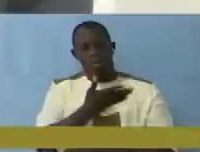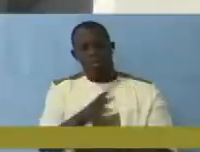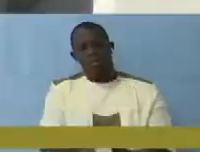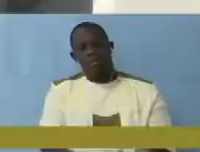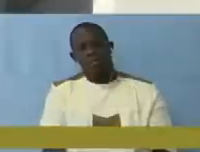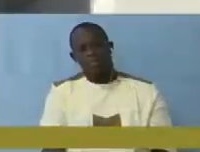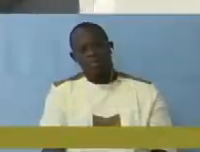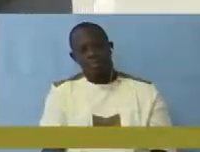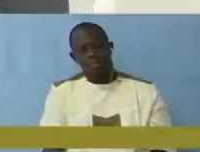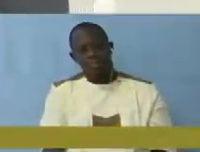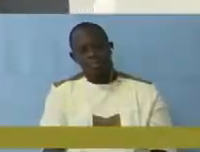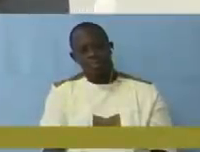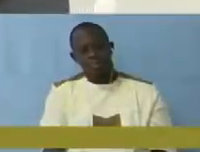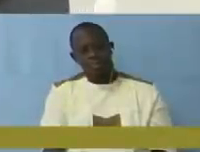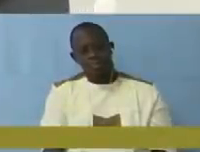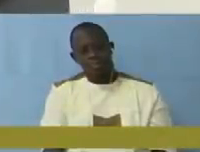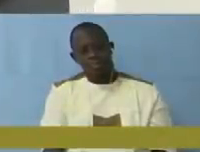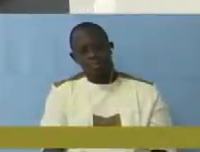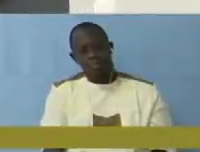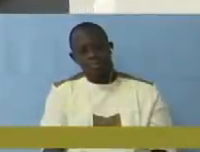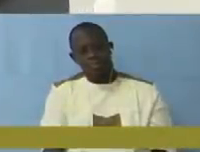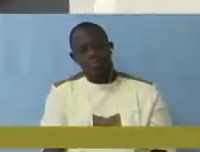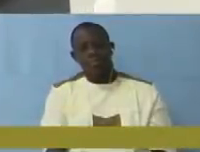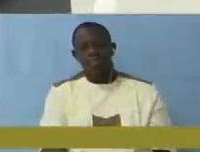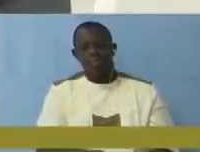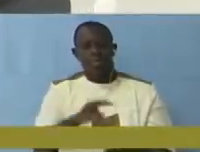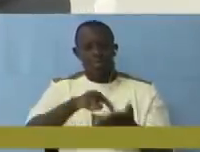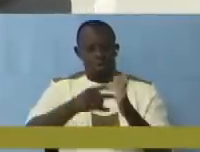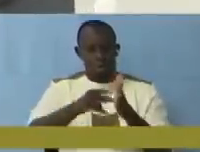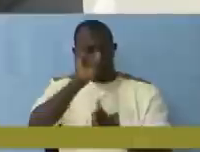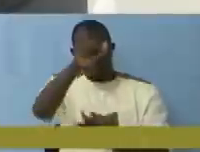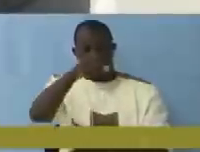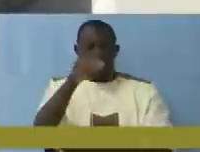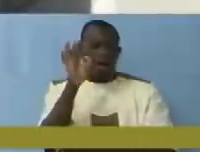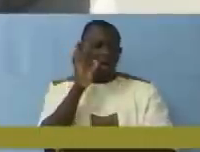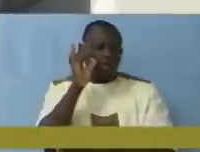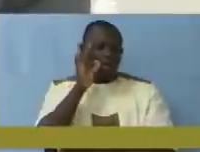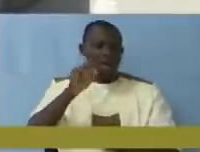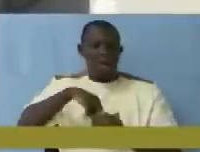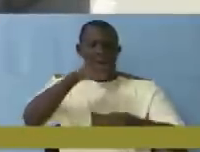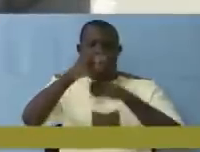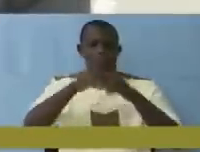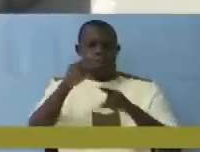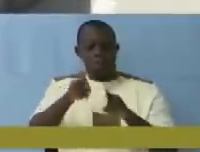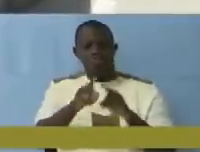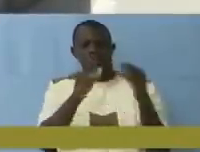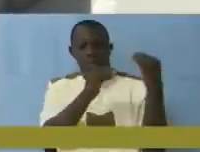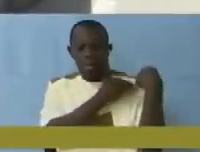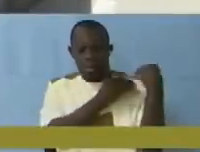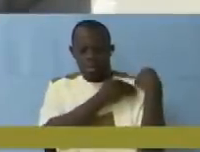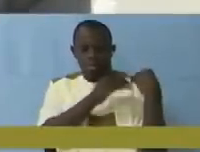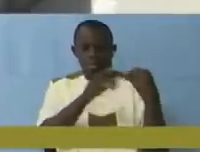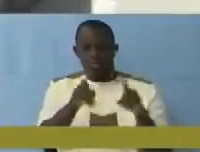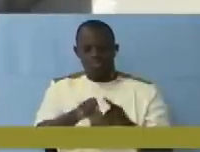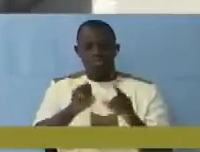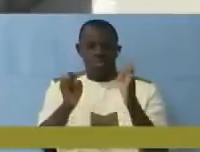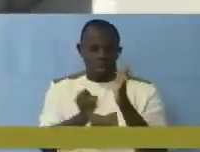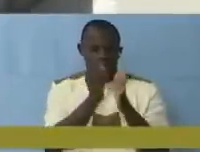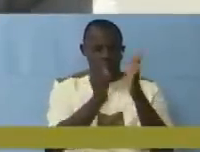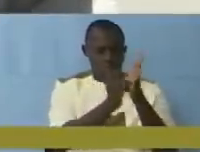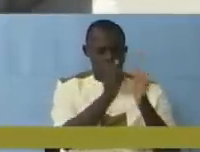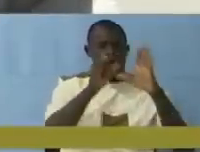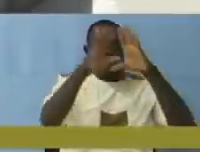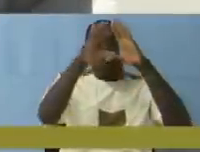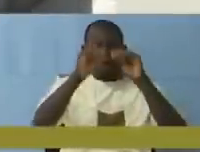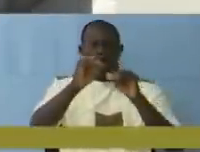topotor ko topotor nyala bantala. This is your answer about the responsibilities of the investigations